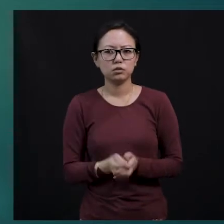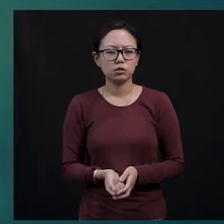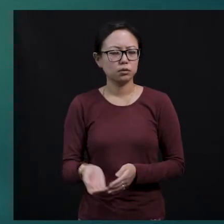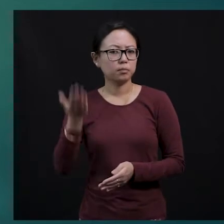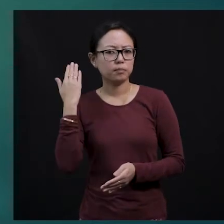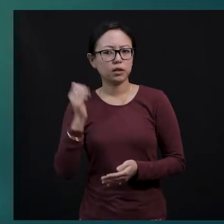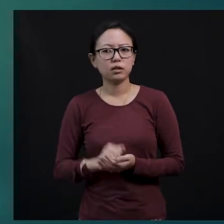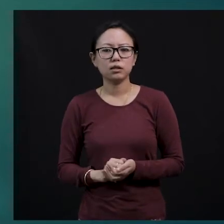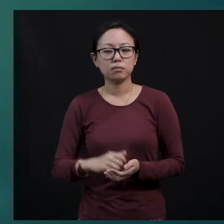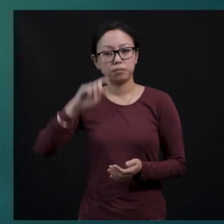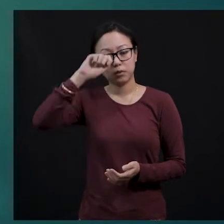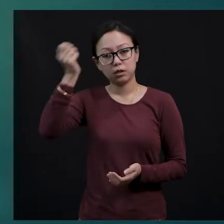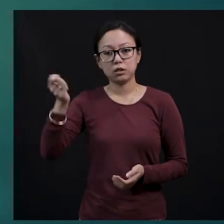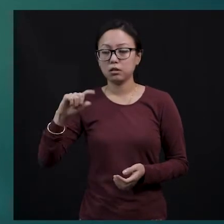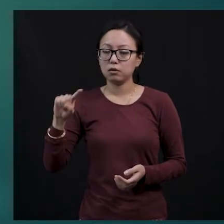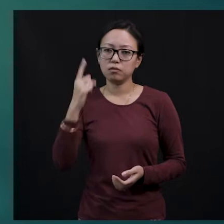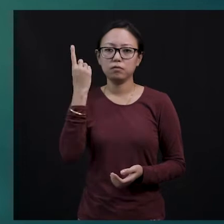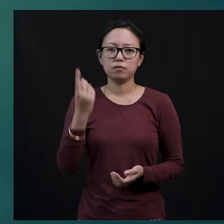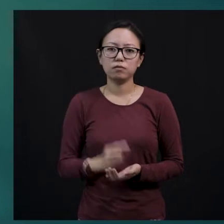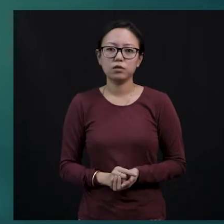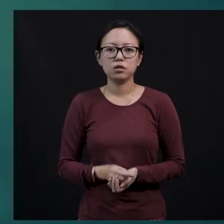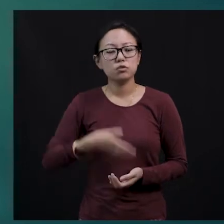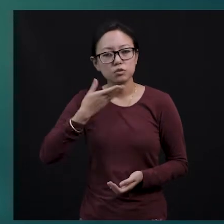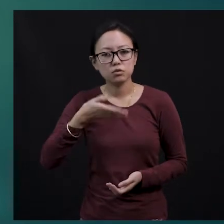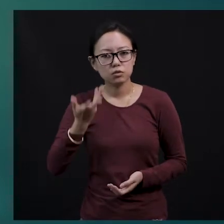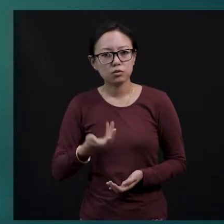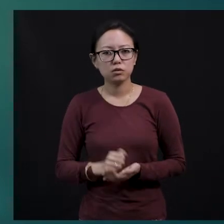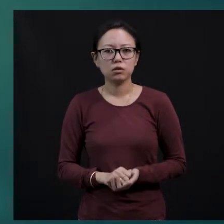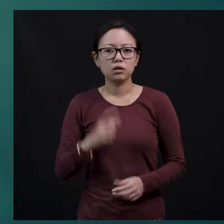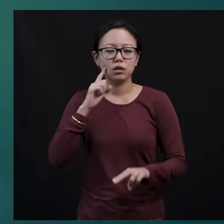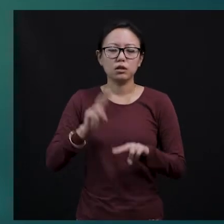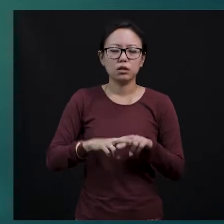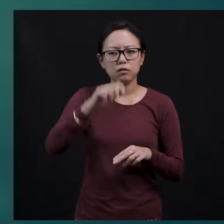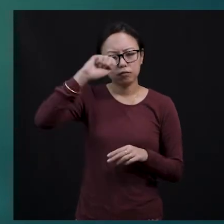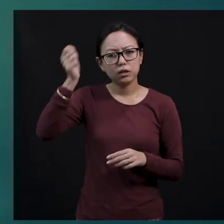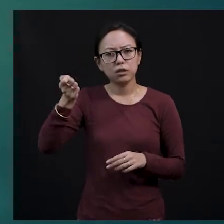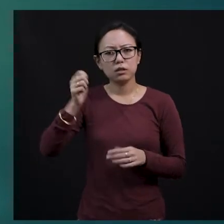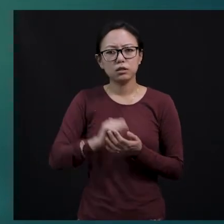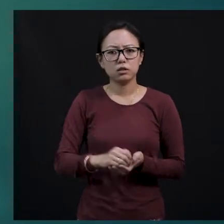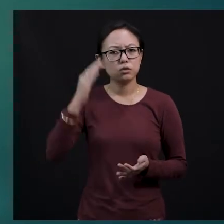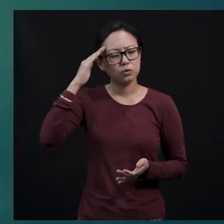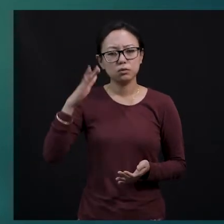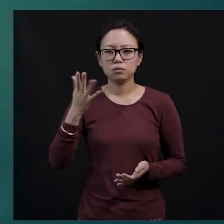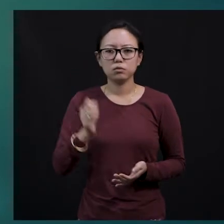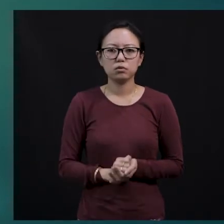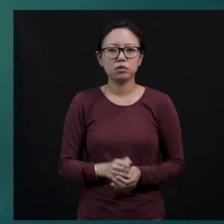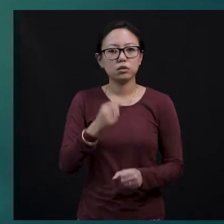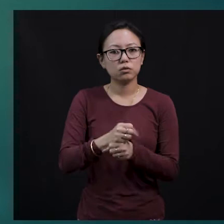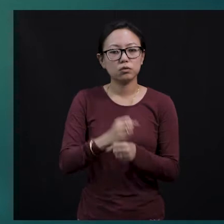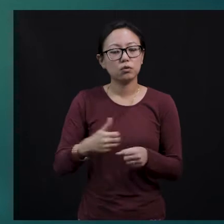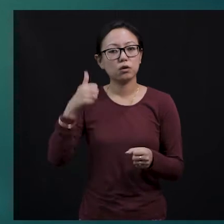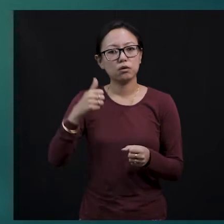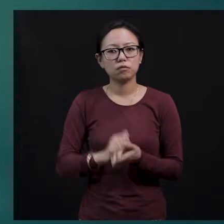government service. So if you were not well versed in English, you would not get the government service. So hence everyone, especially the middle